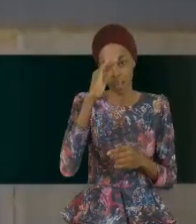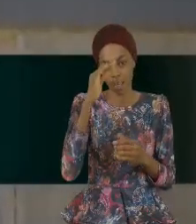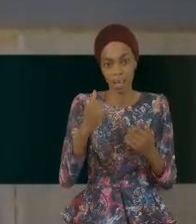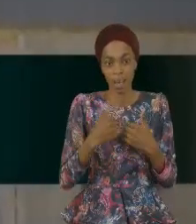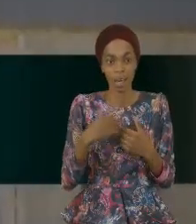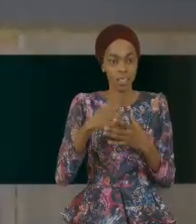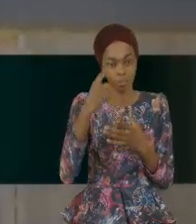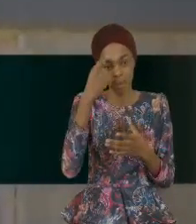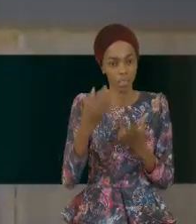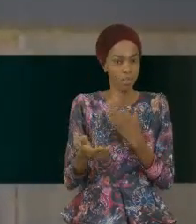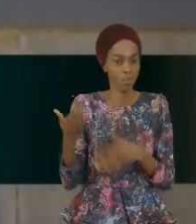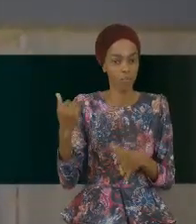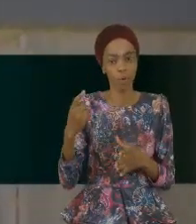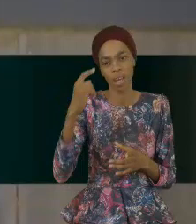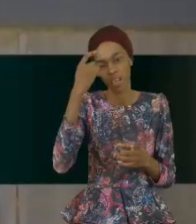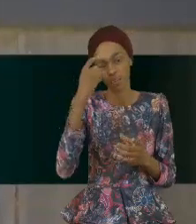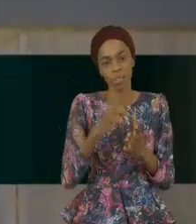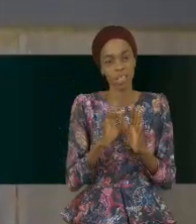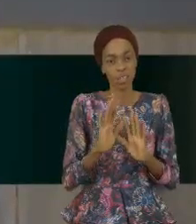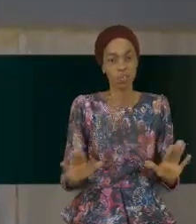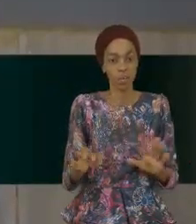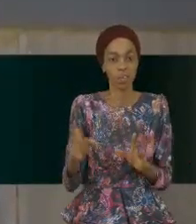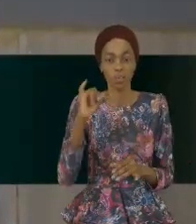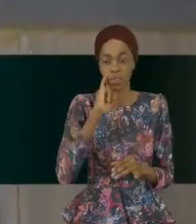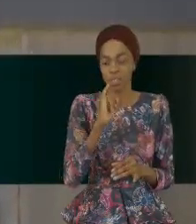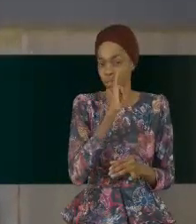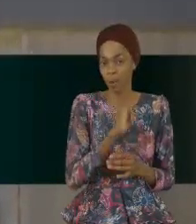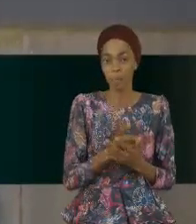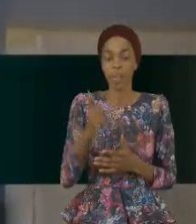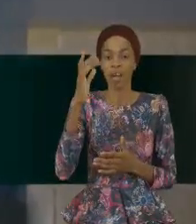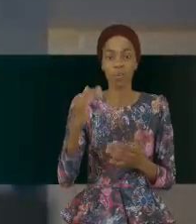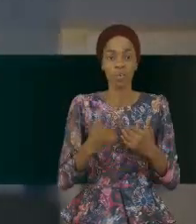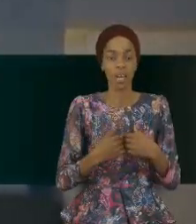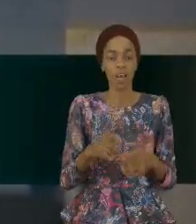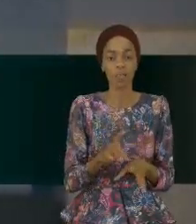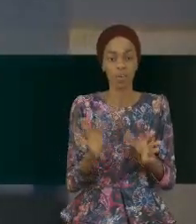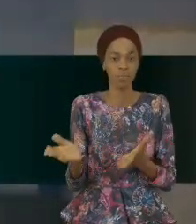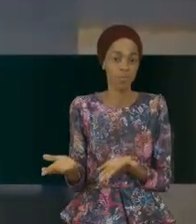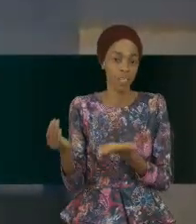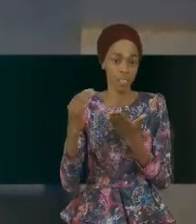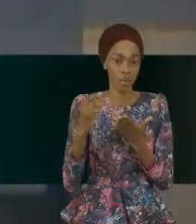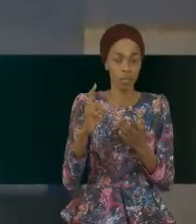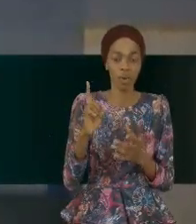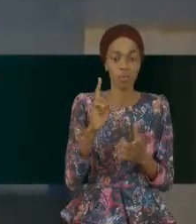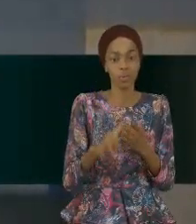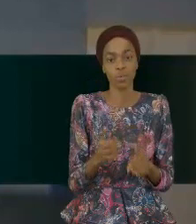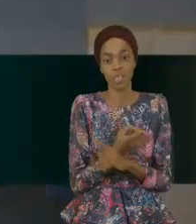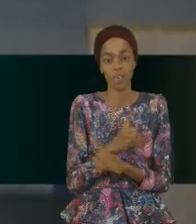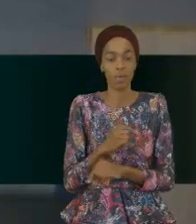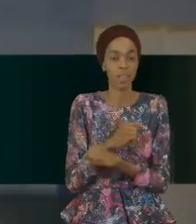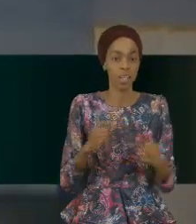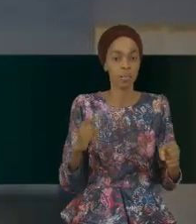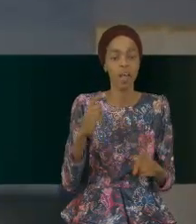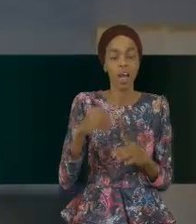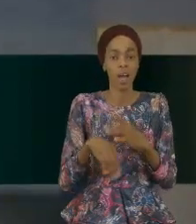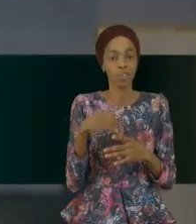he thought the children of Israel would know that God had raised him up to deliver them out of the land